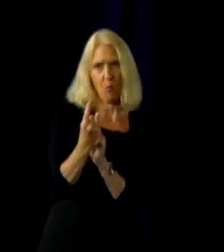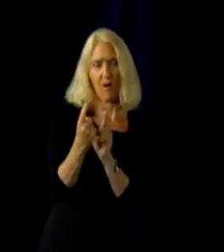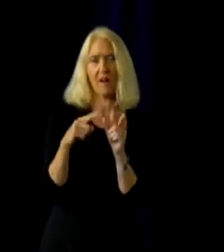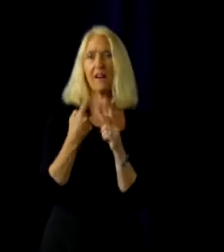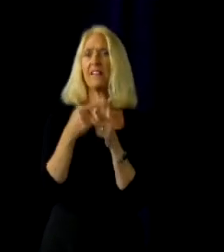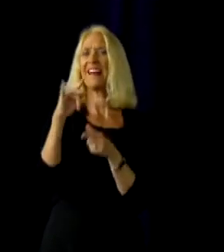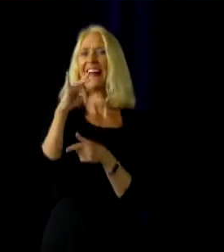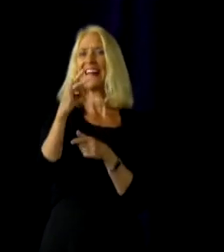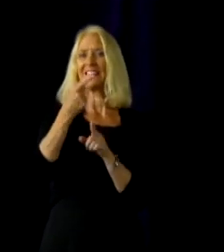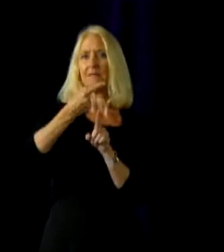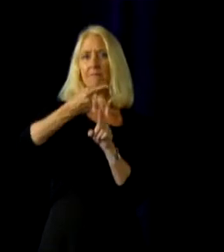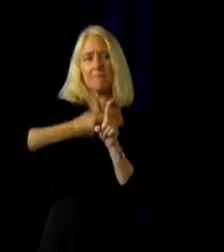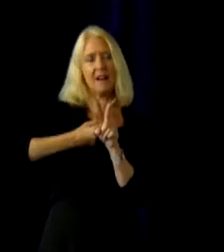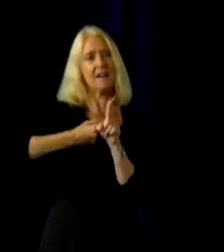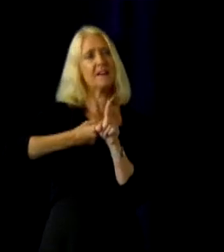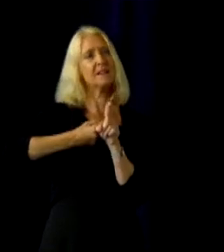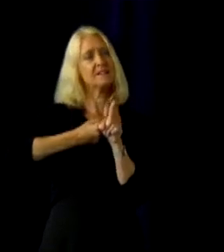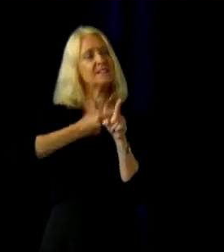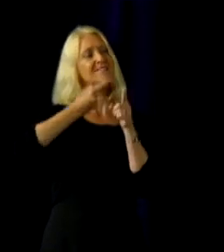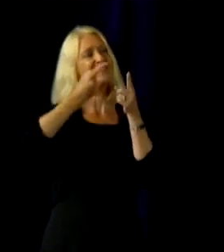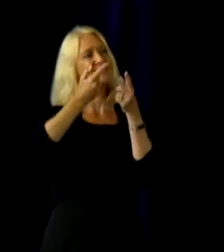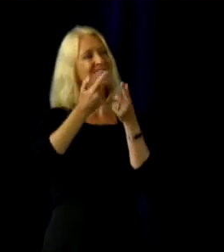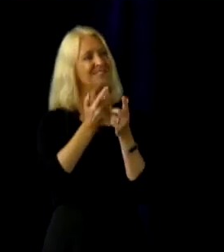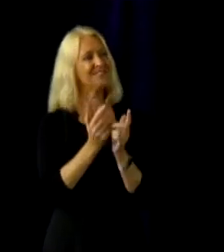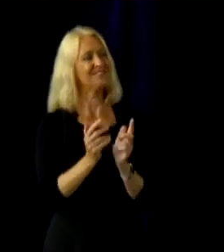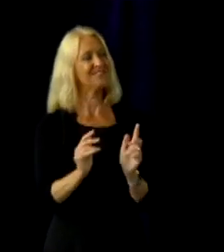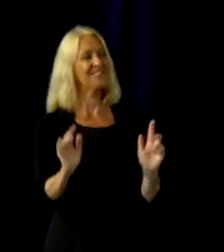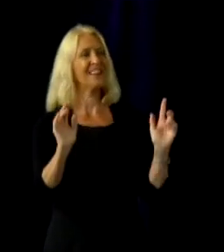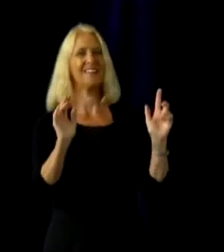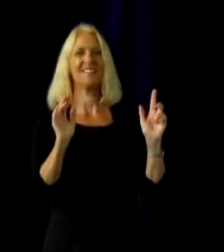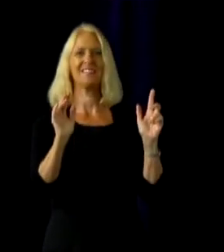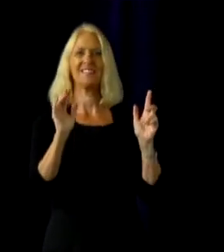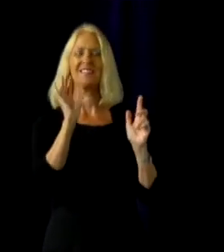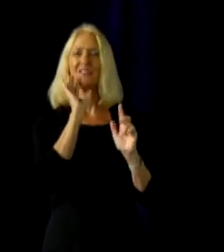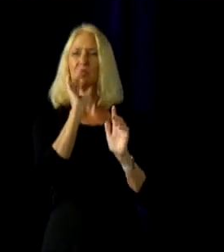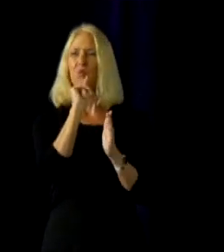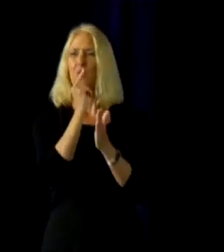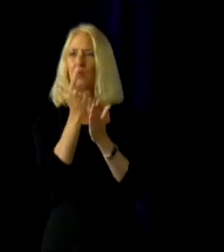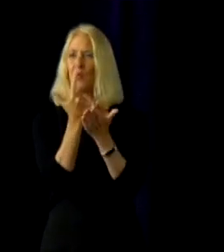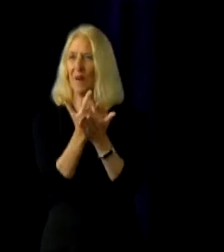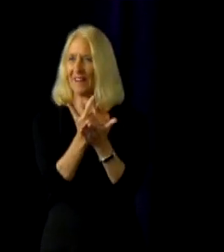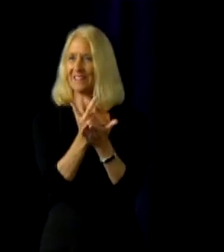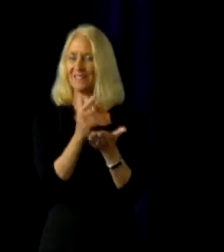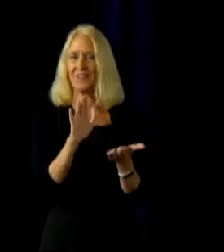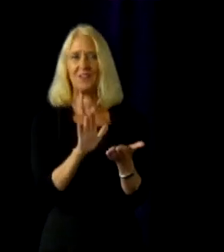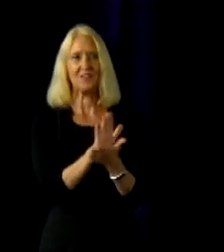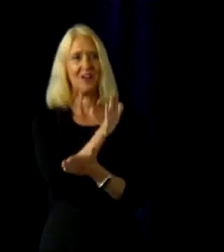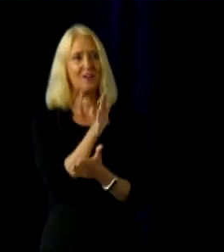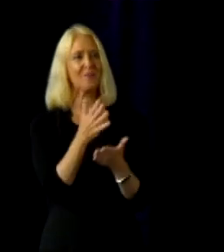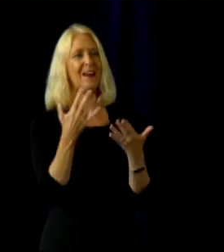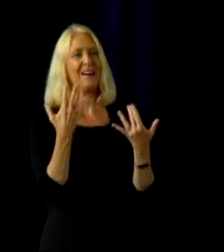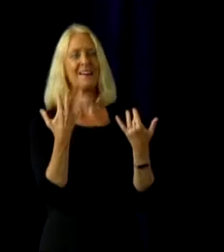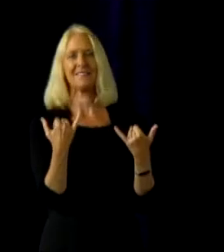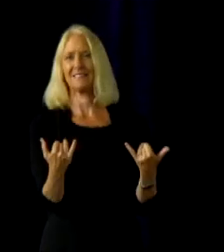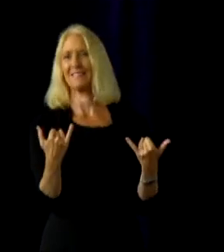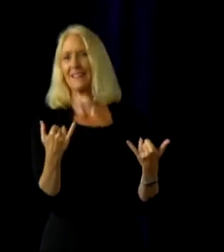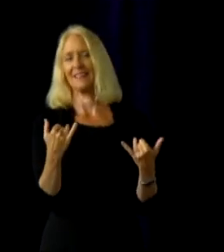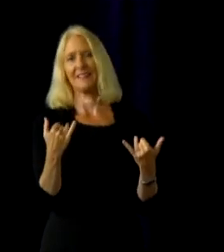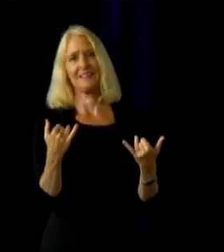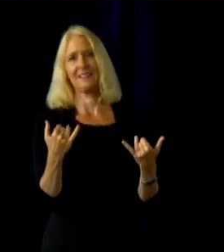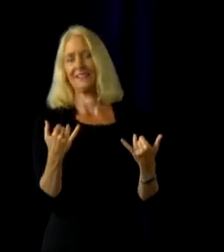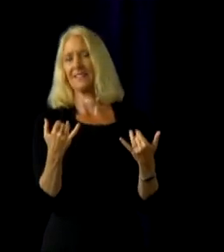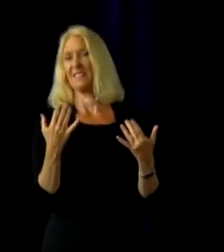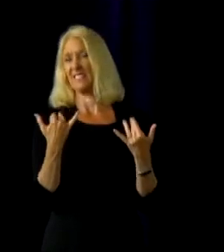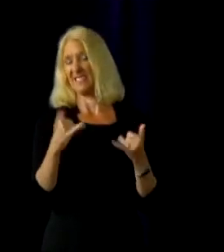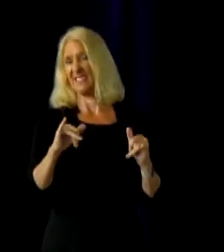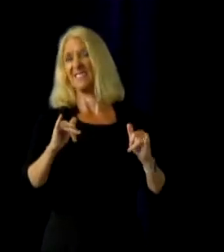months, I was able to come to have a family within the school. And I still to this day get together with two ladies that I met in the program